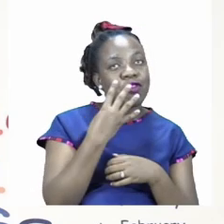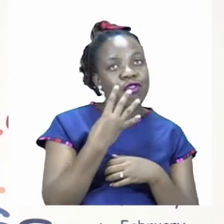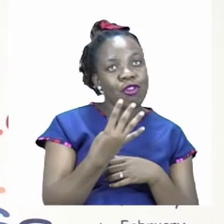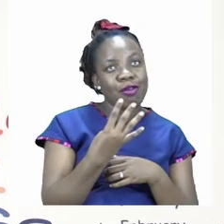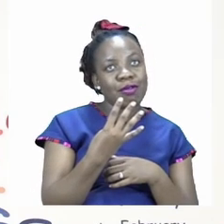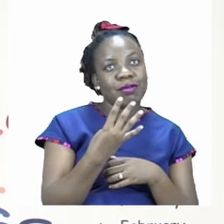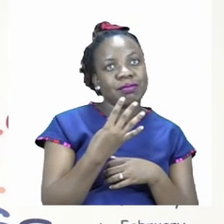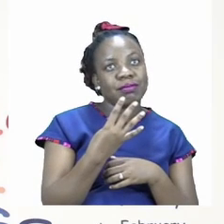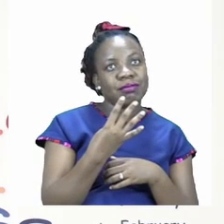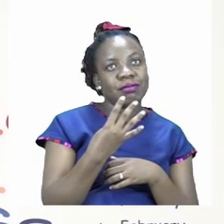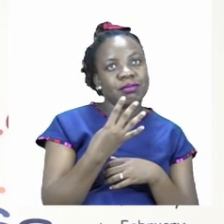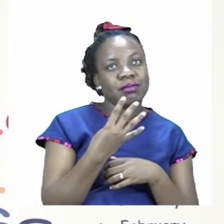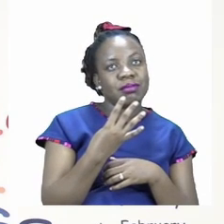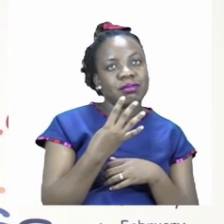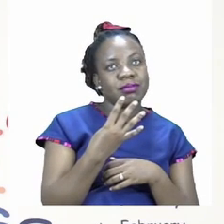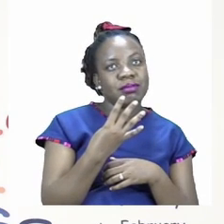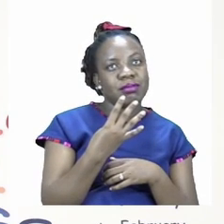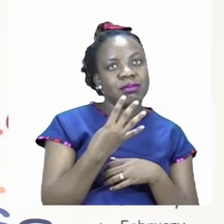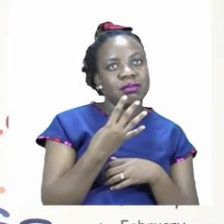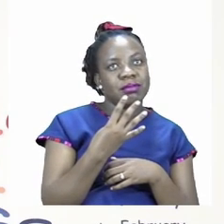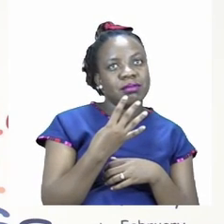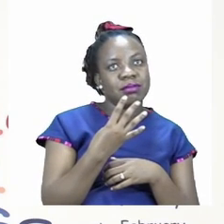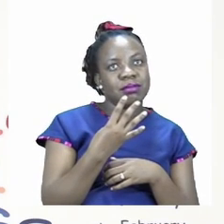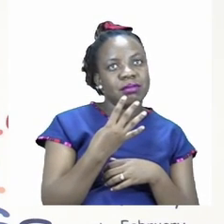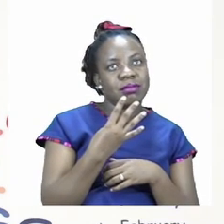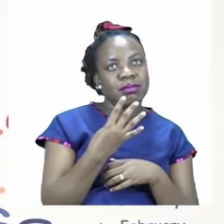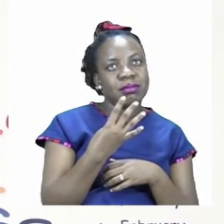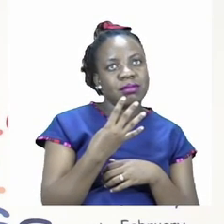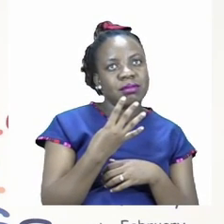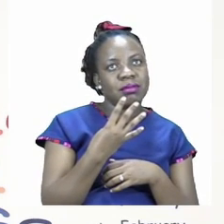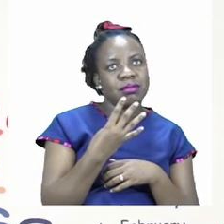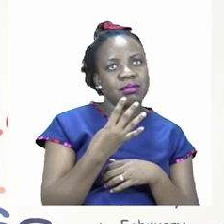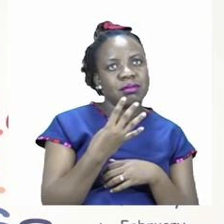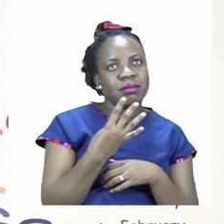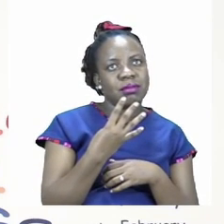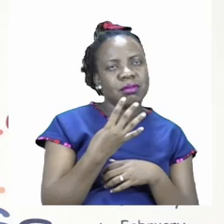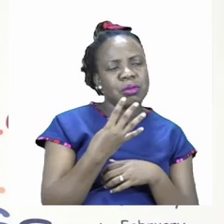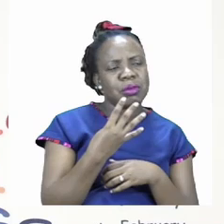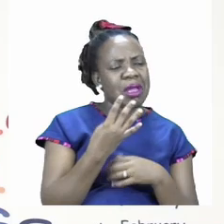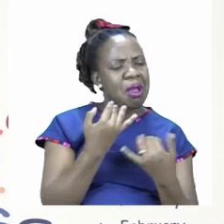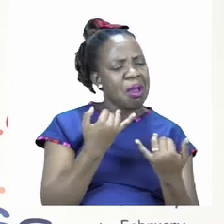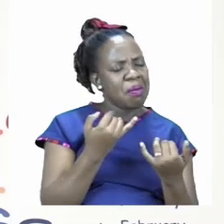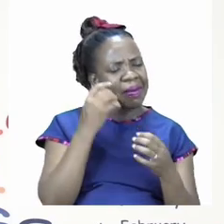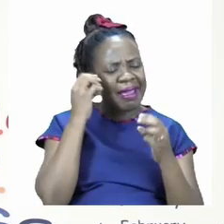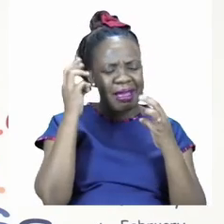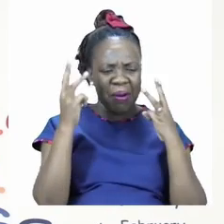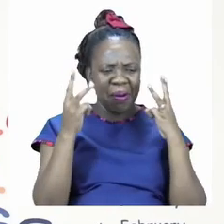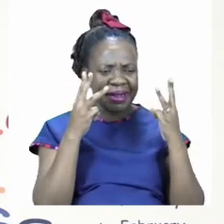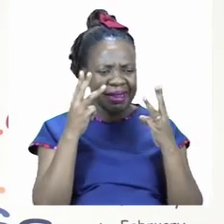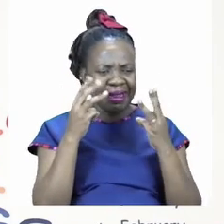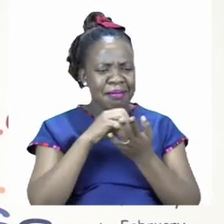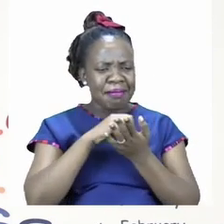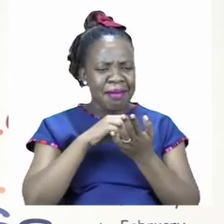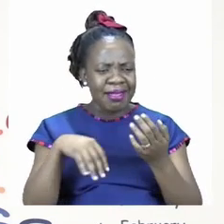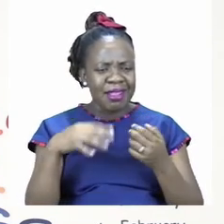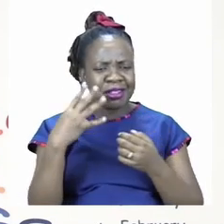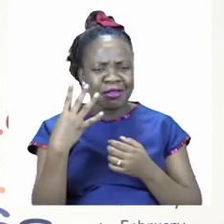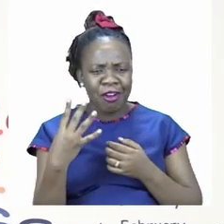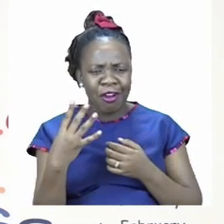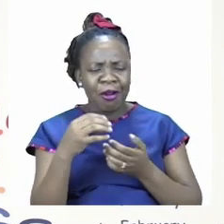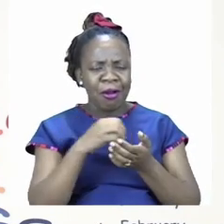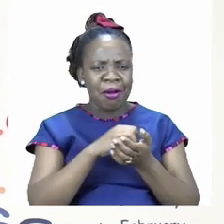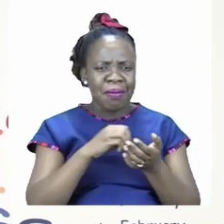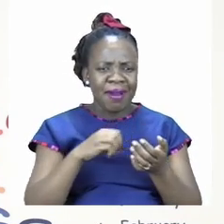4. Now some of you might be asking, teacher, why are we saying minus 4 minus 4? That's because,